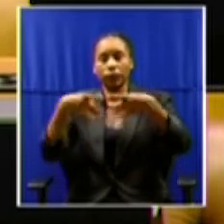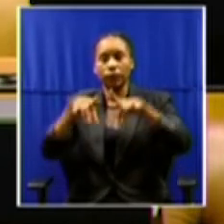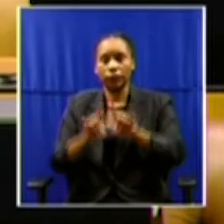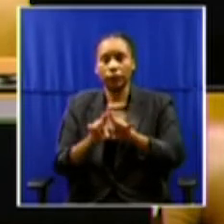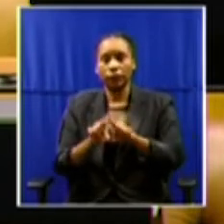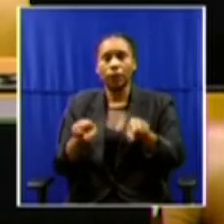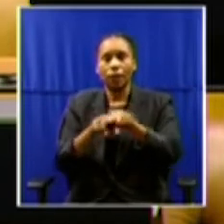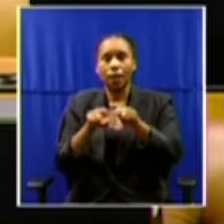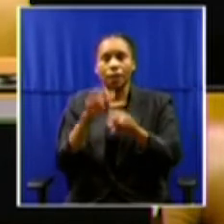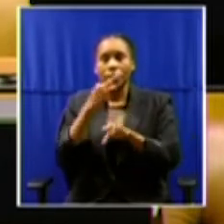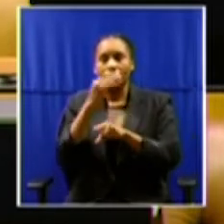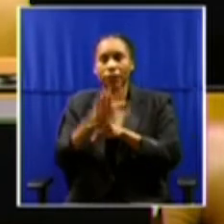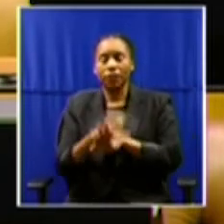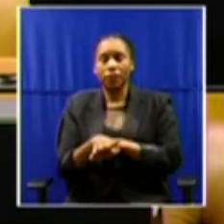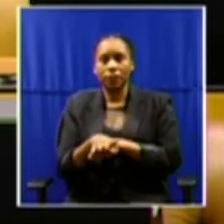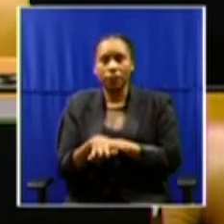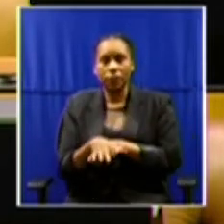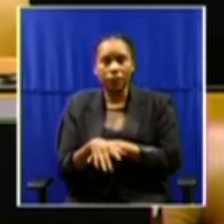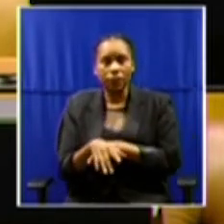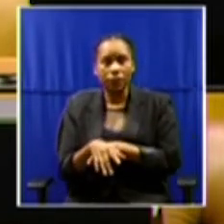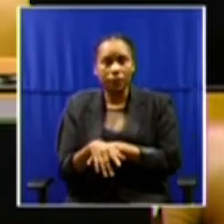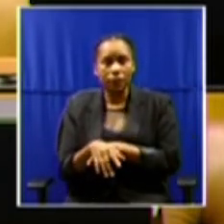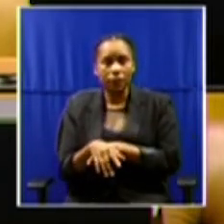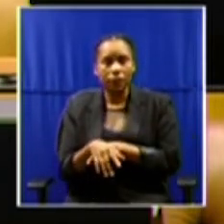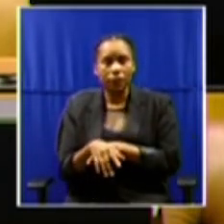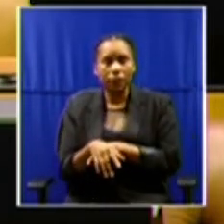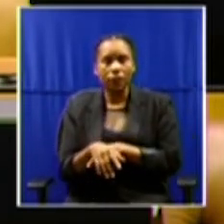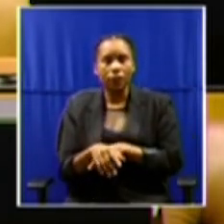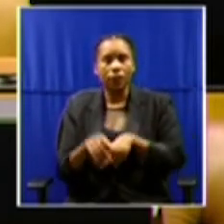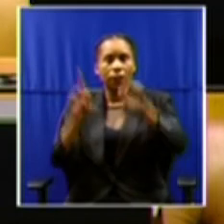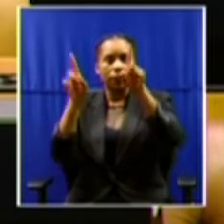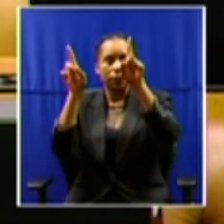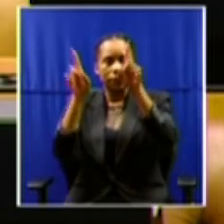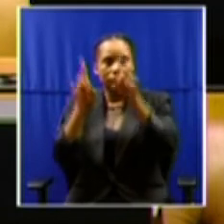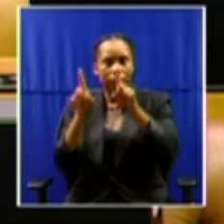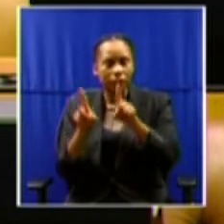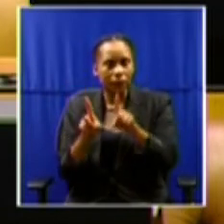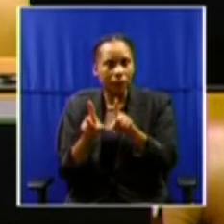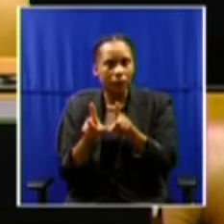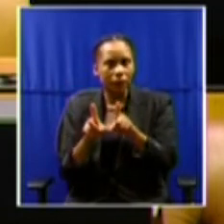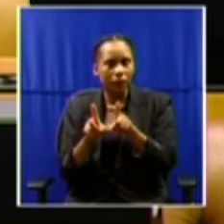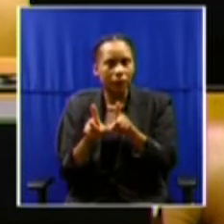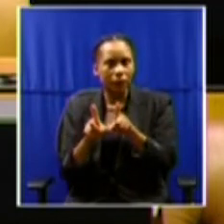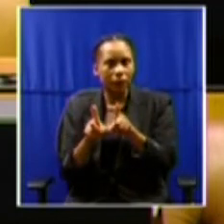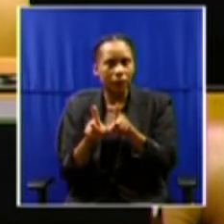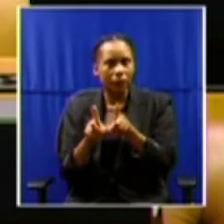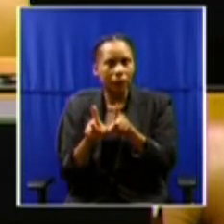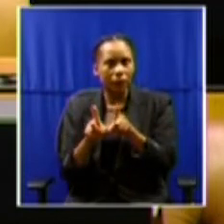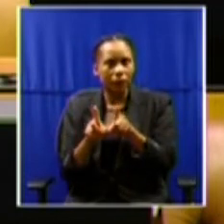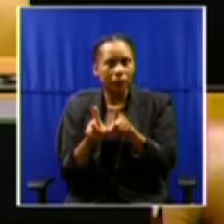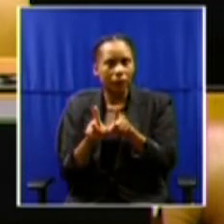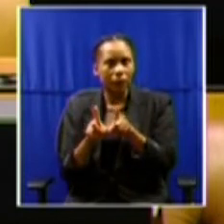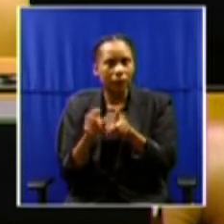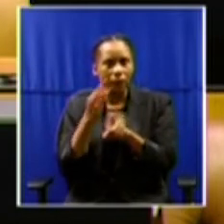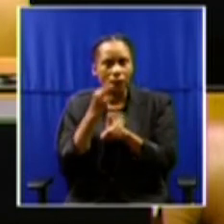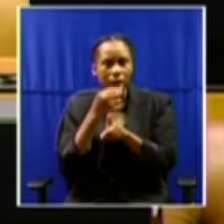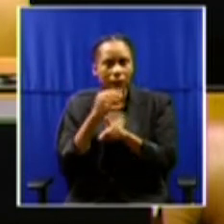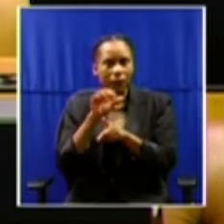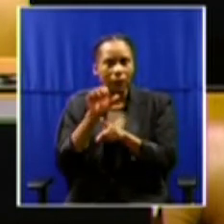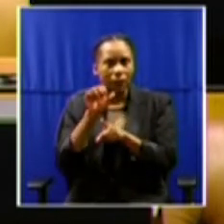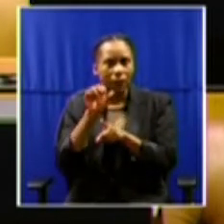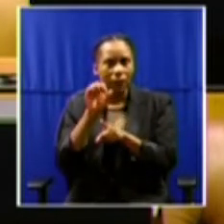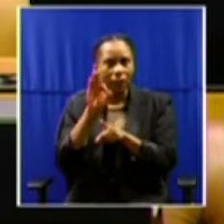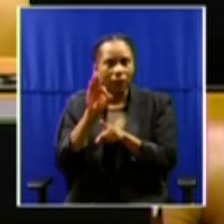have said, that we've got this specializing unit called the FCS, and